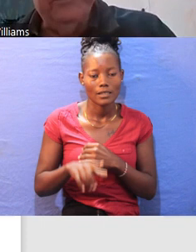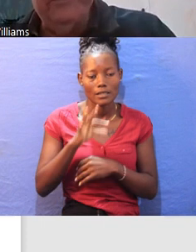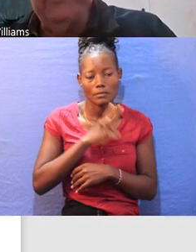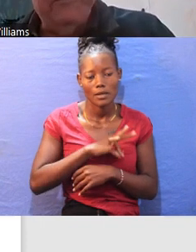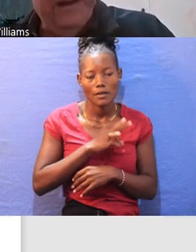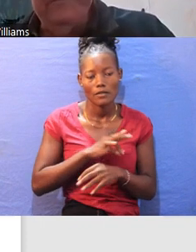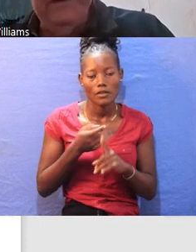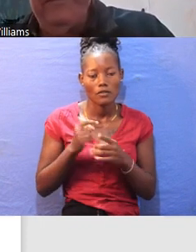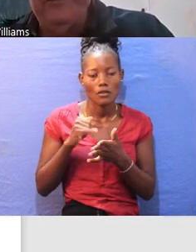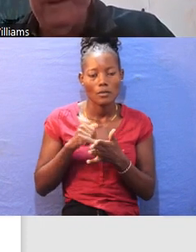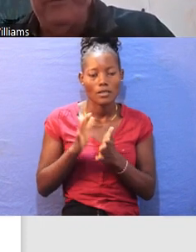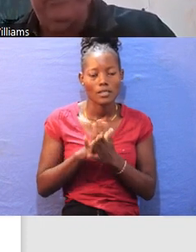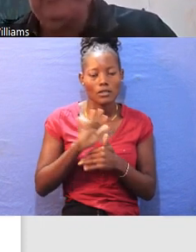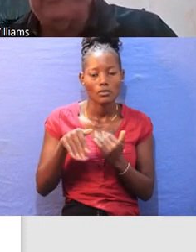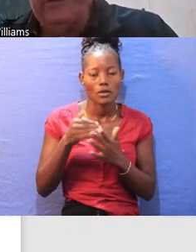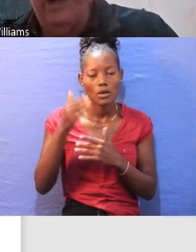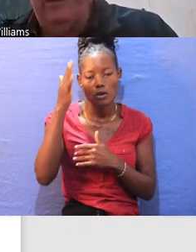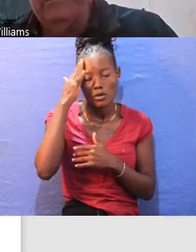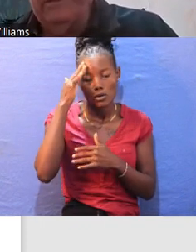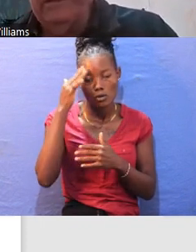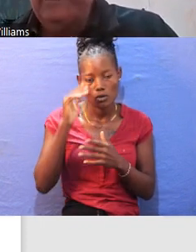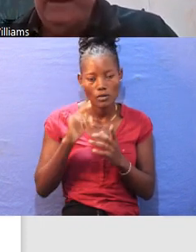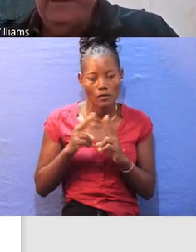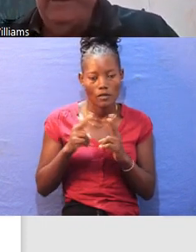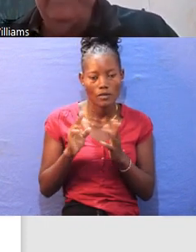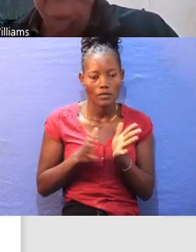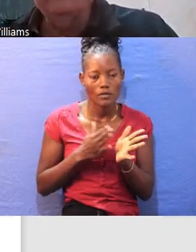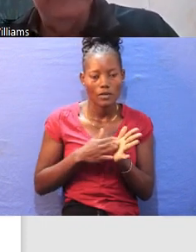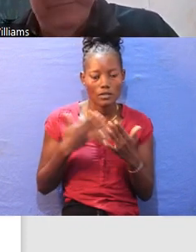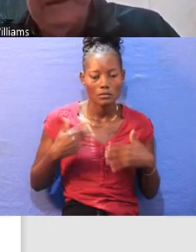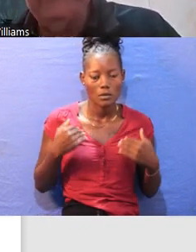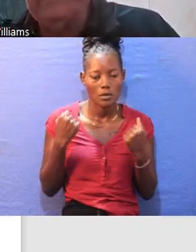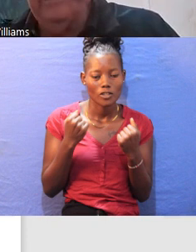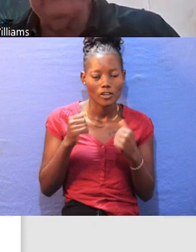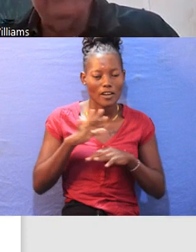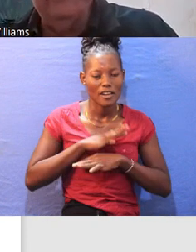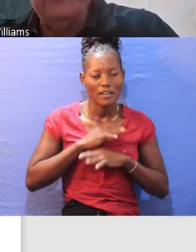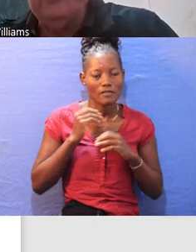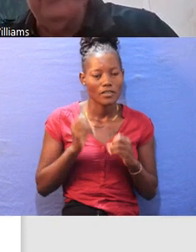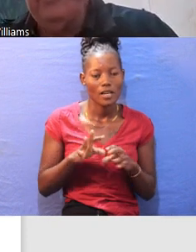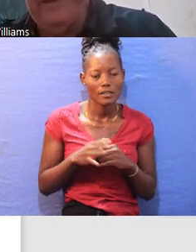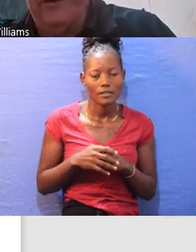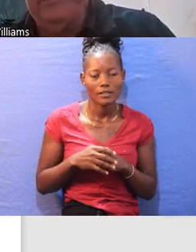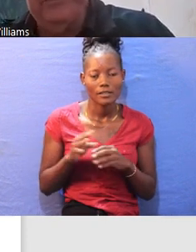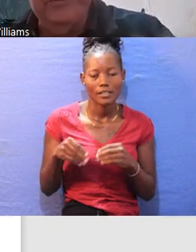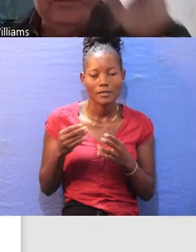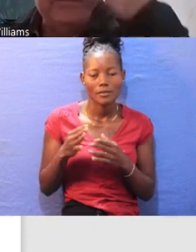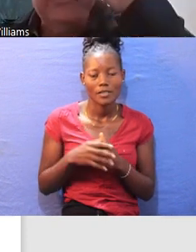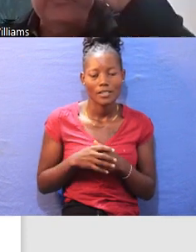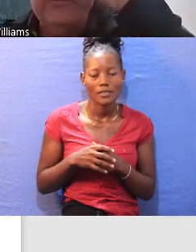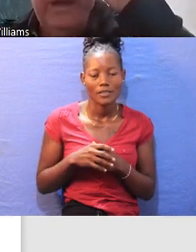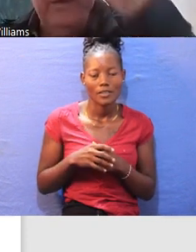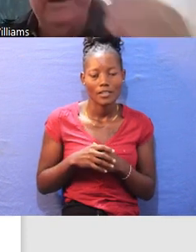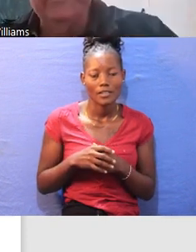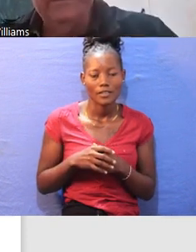know that there's very, very fast people that aren't strong at all. They've been given a gift. And of course, you always hear that argument too. Some